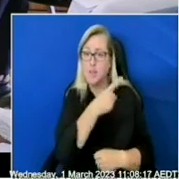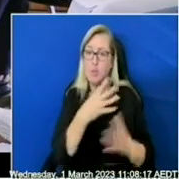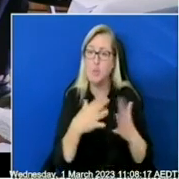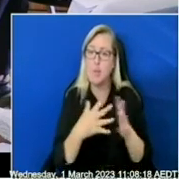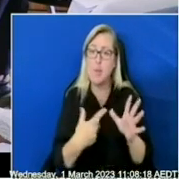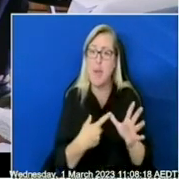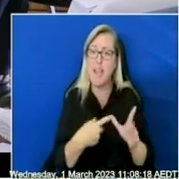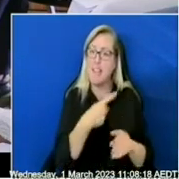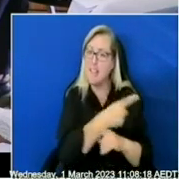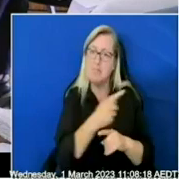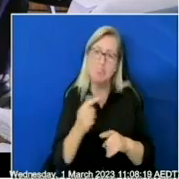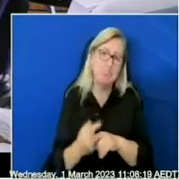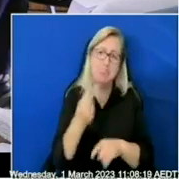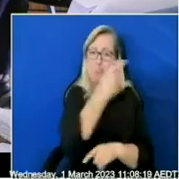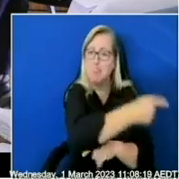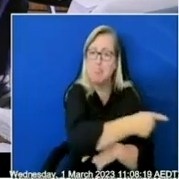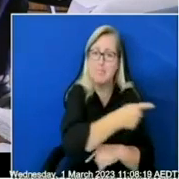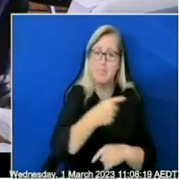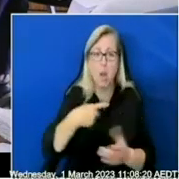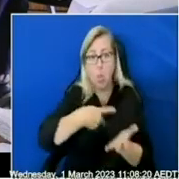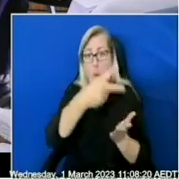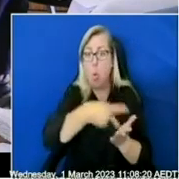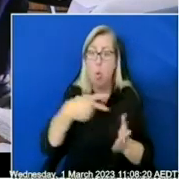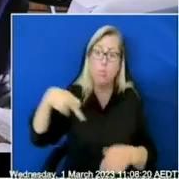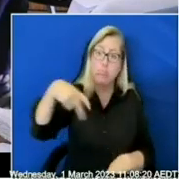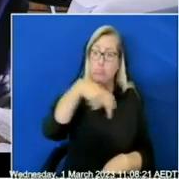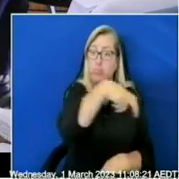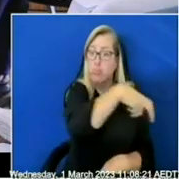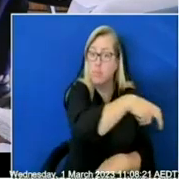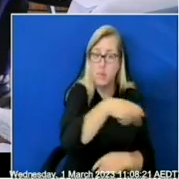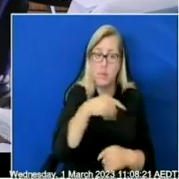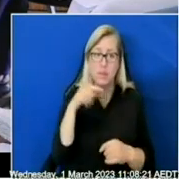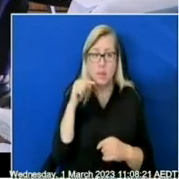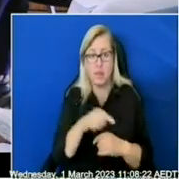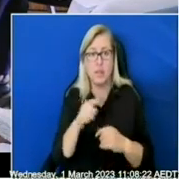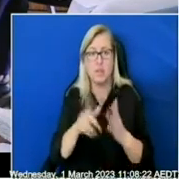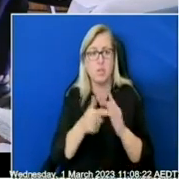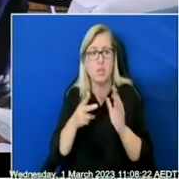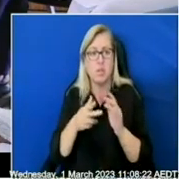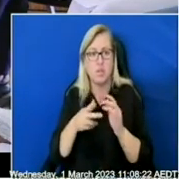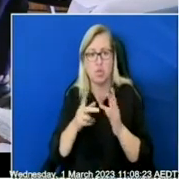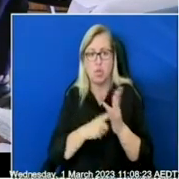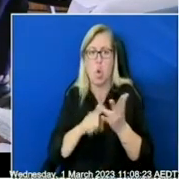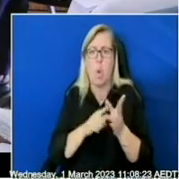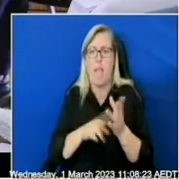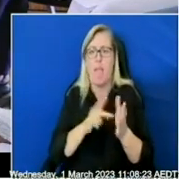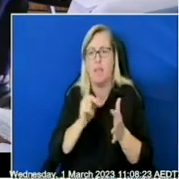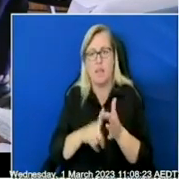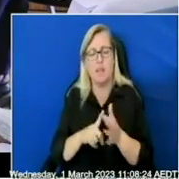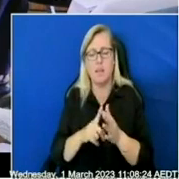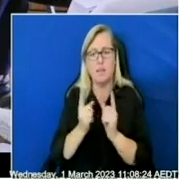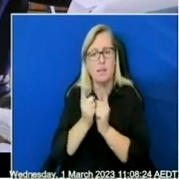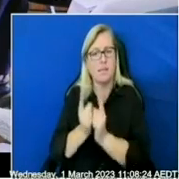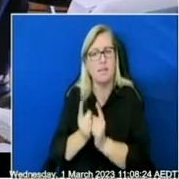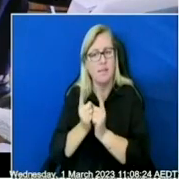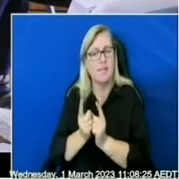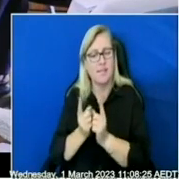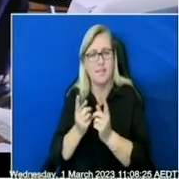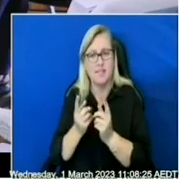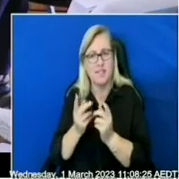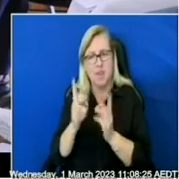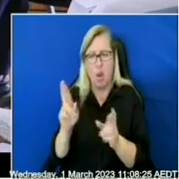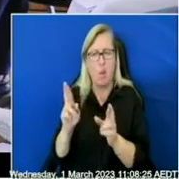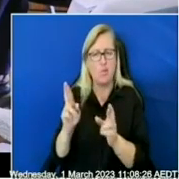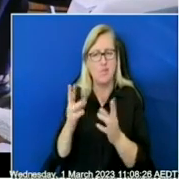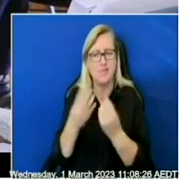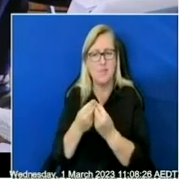there. Joanne was very close with Auntie Gully. Yeah. They had a very close relationship. Yeah. You know, Jo, and that was there when